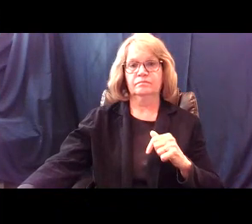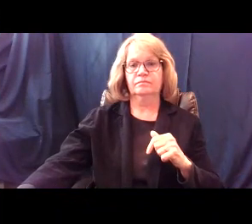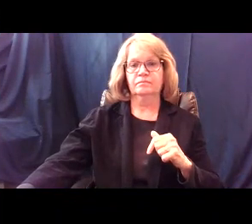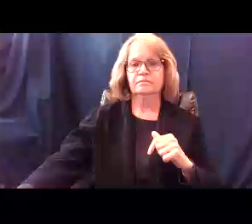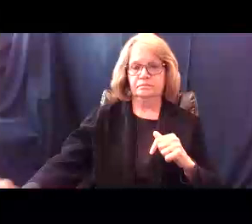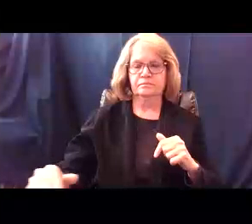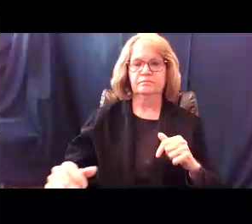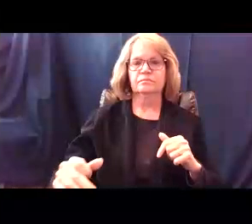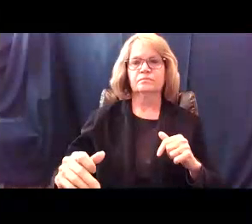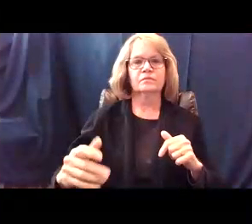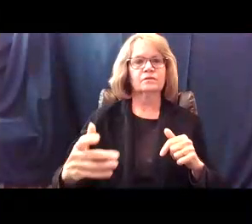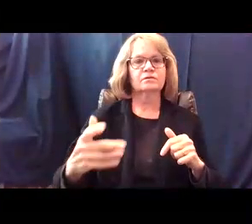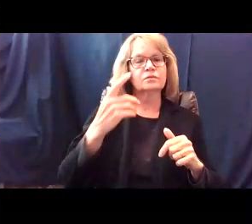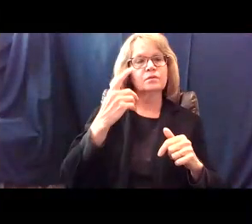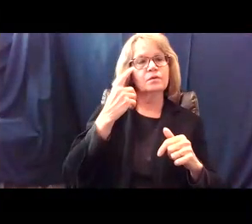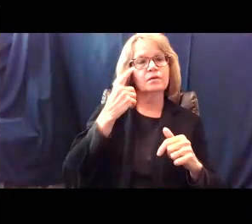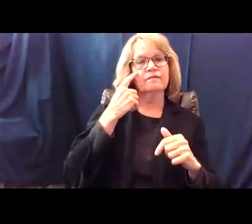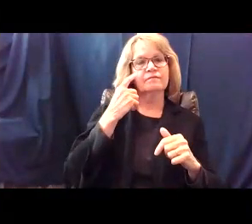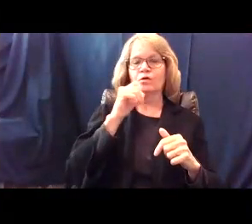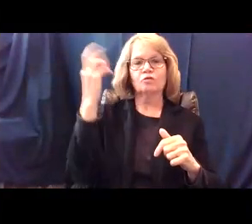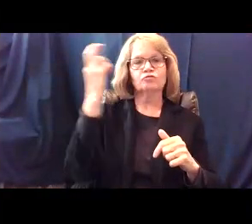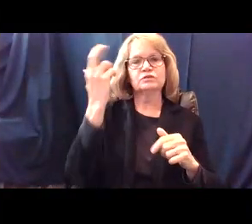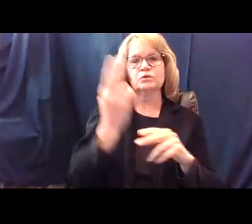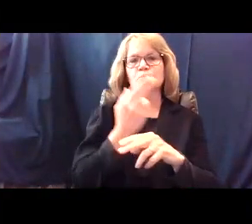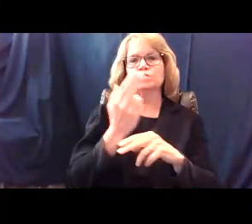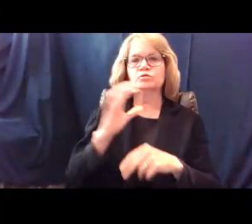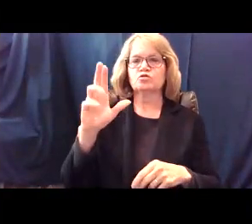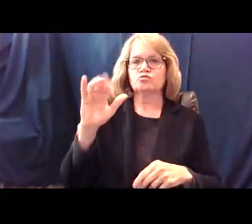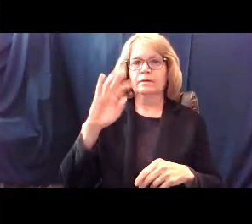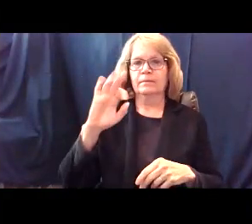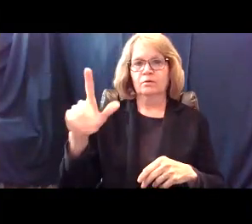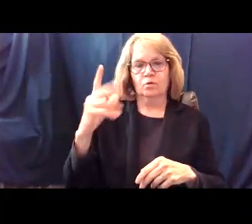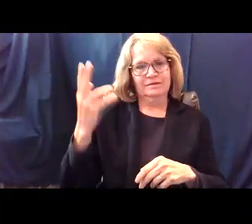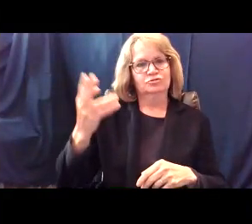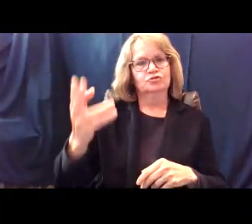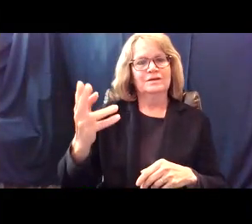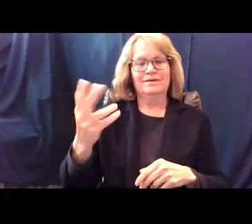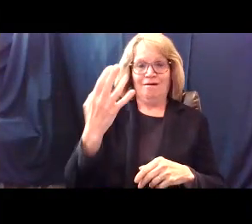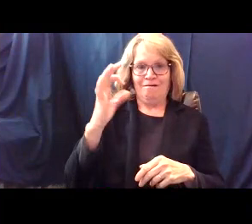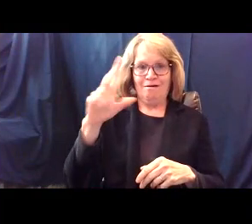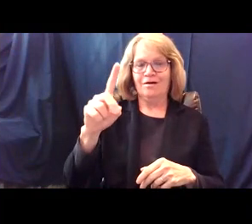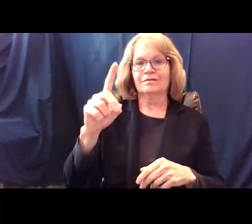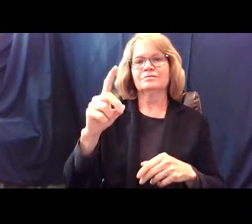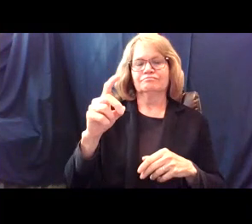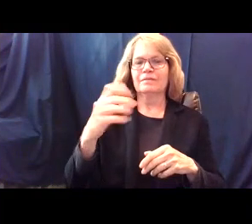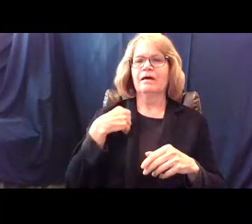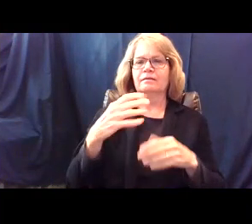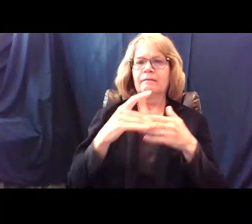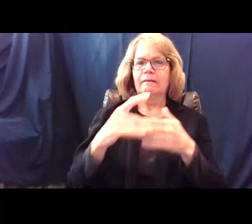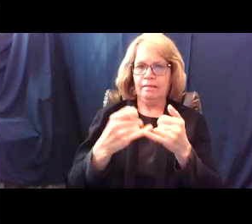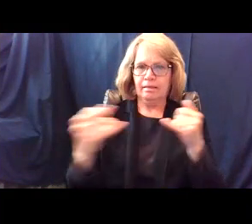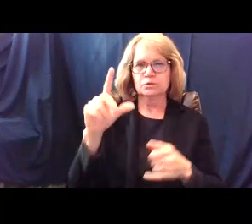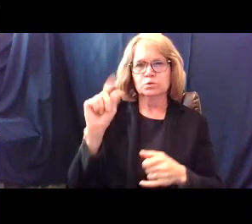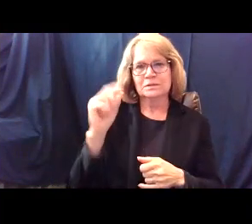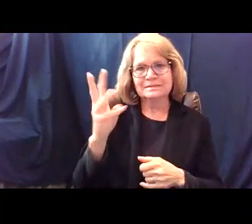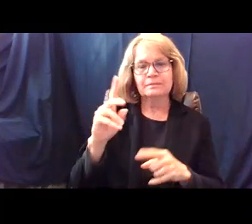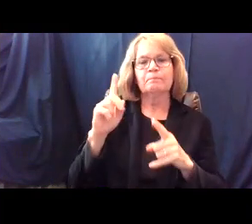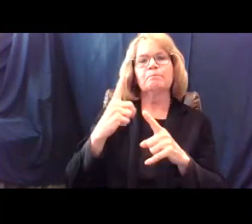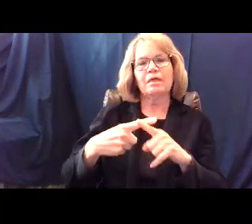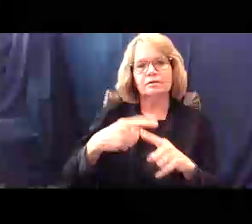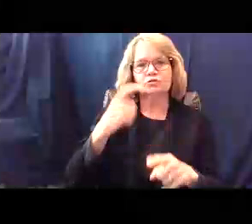So HUD has released some guidance in 2016, as well as more recently, which states that a person's criminal history cannot be the